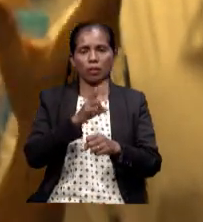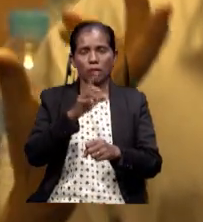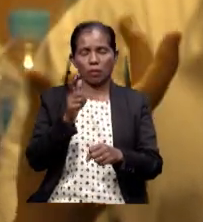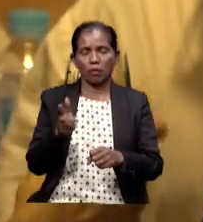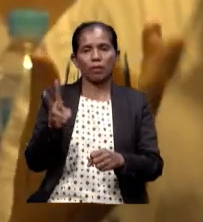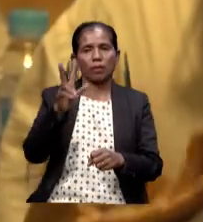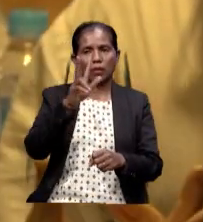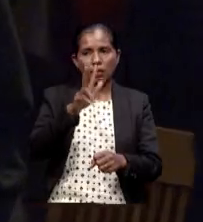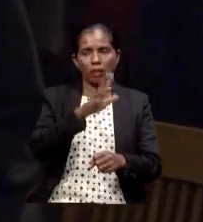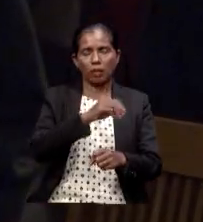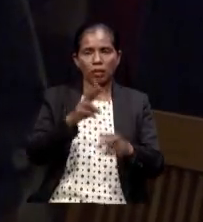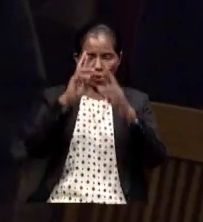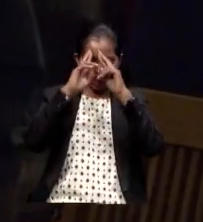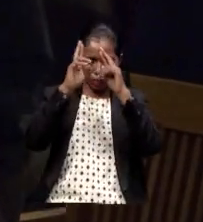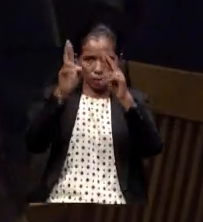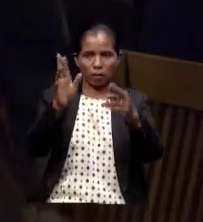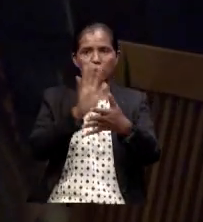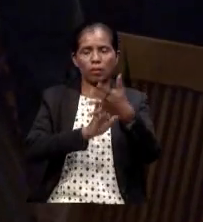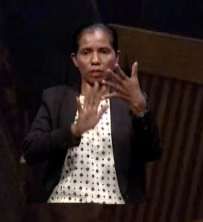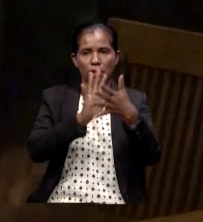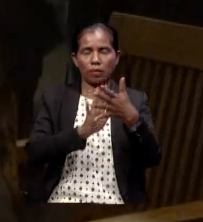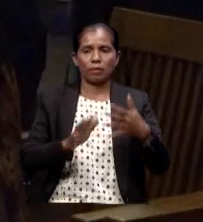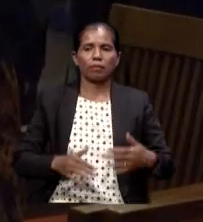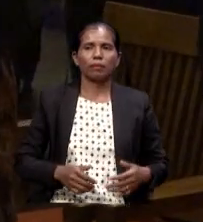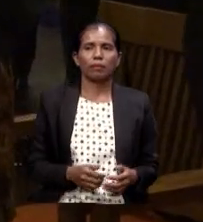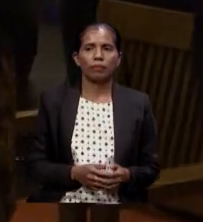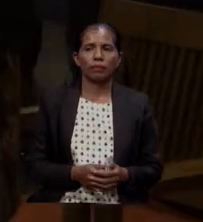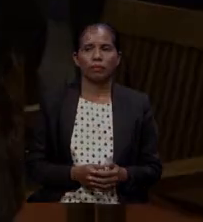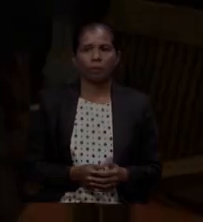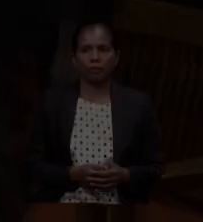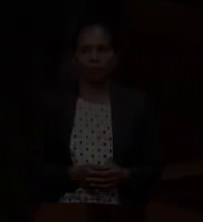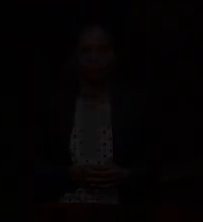refleksaun respeito no celebra. Adere tu Simenes, Benwina Simenes, GMN.